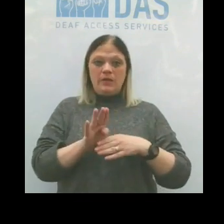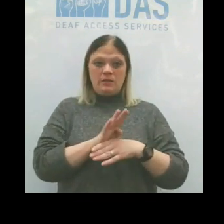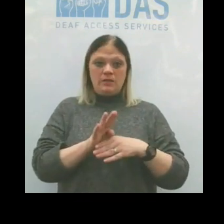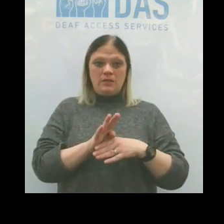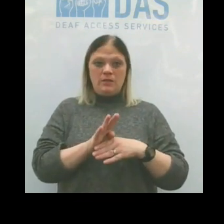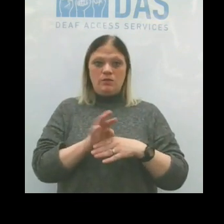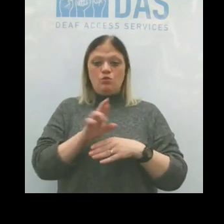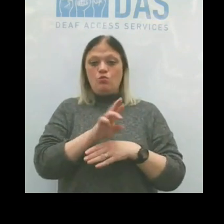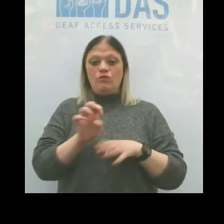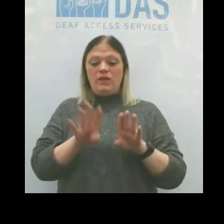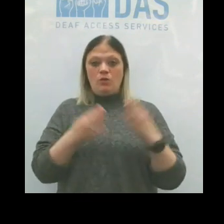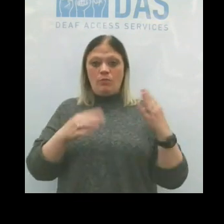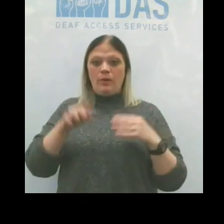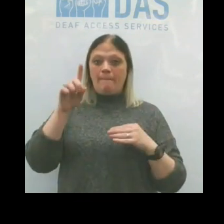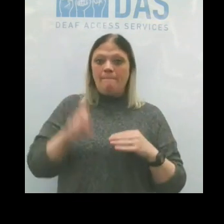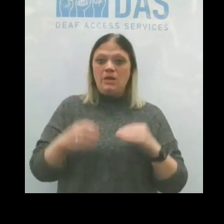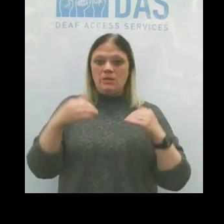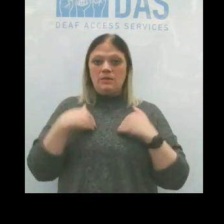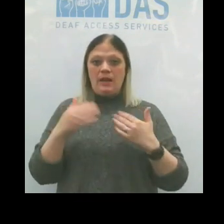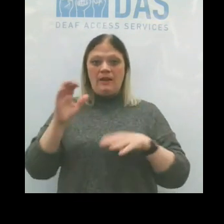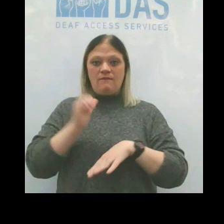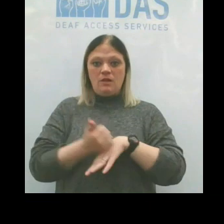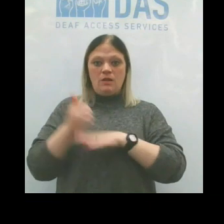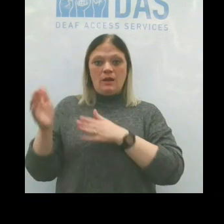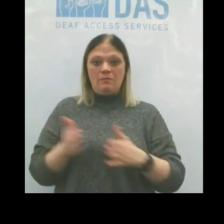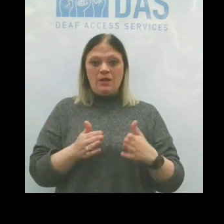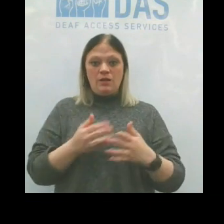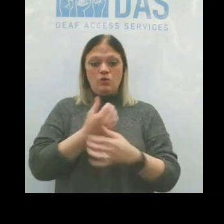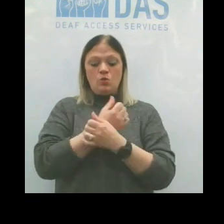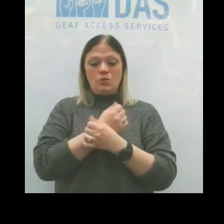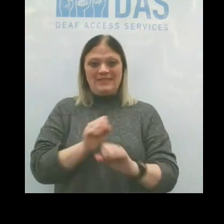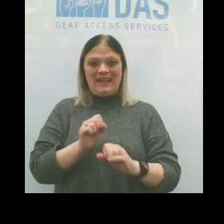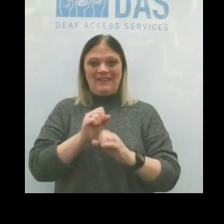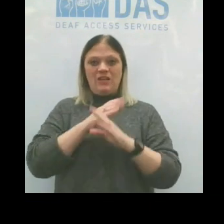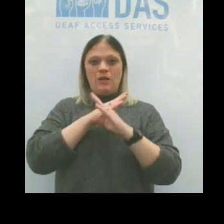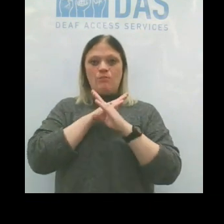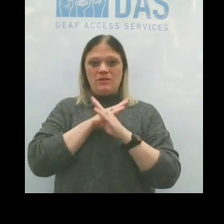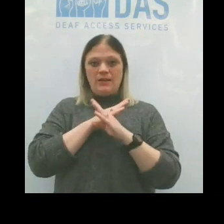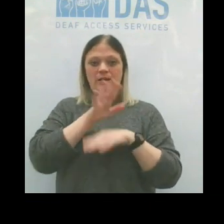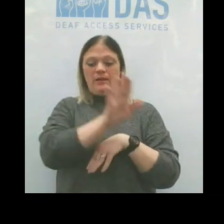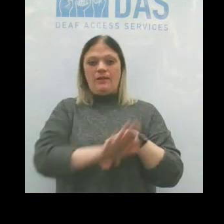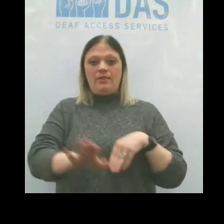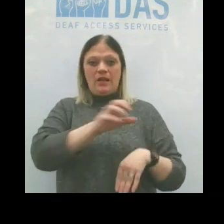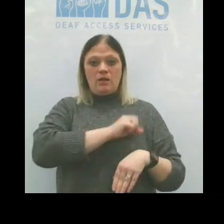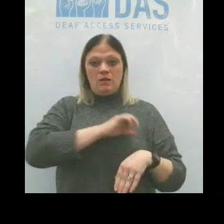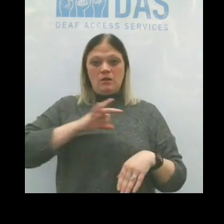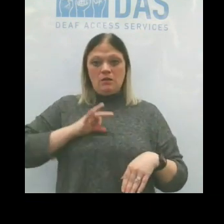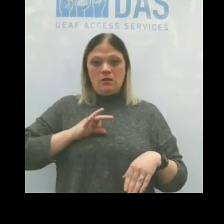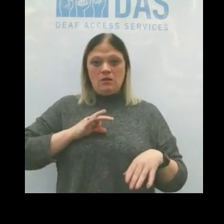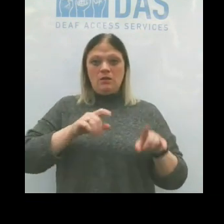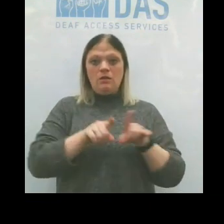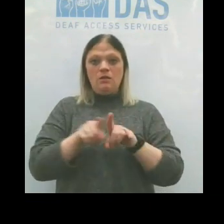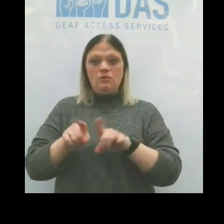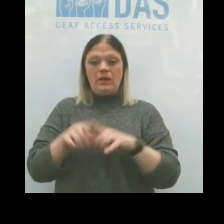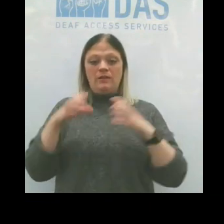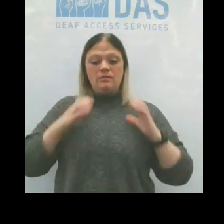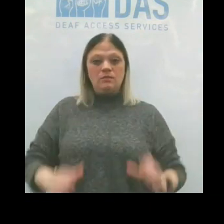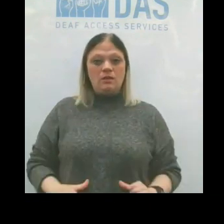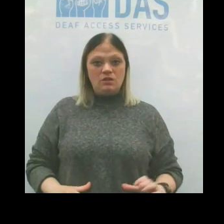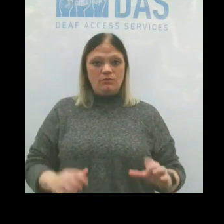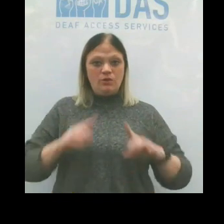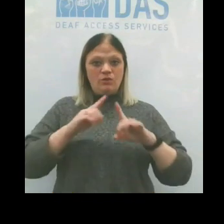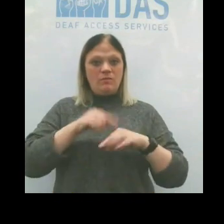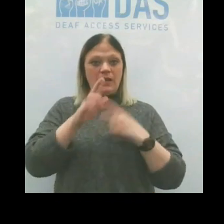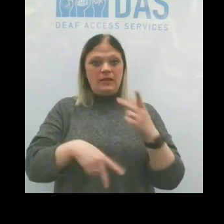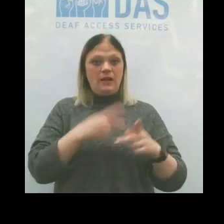to reopen has to have a plan to safely protect their employees as well as any patrons, depending on what